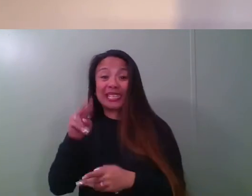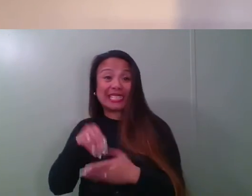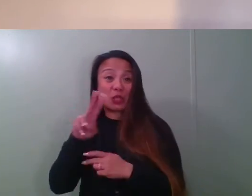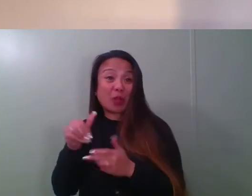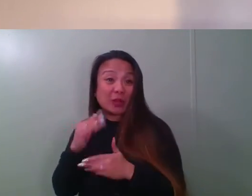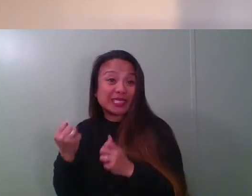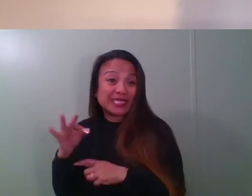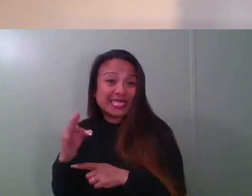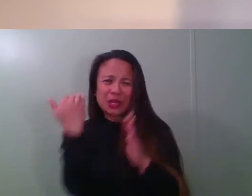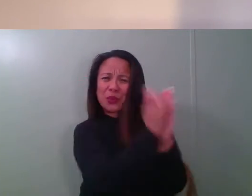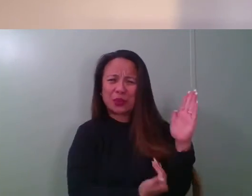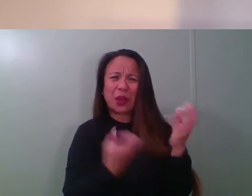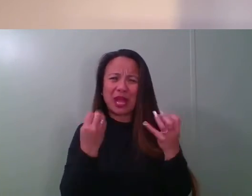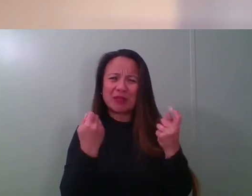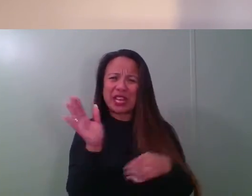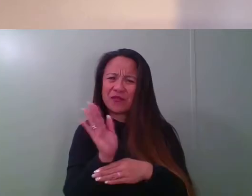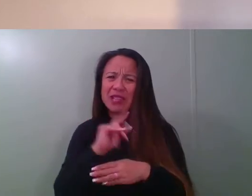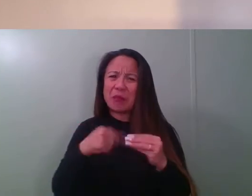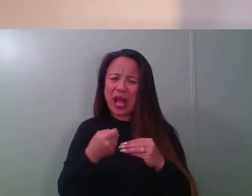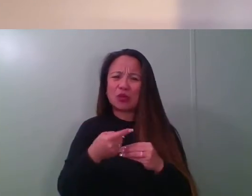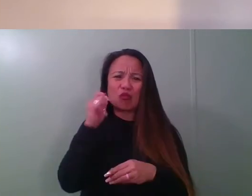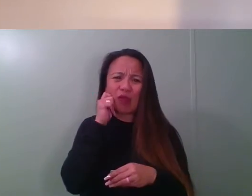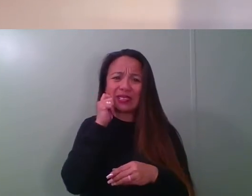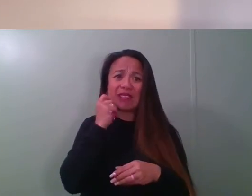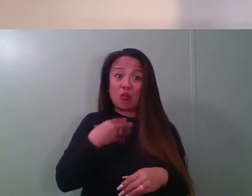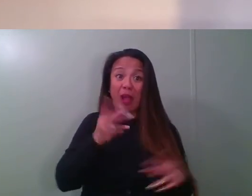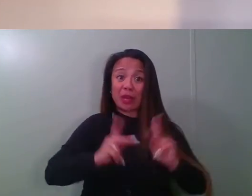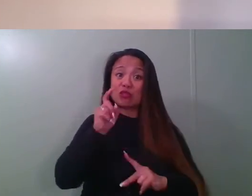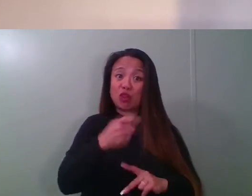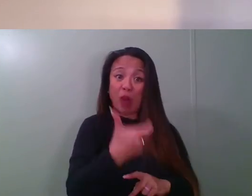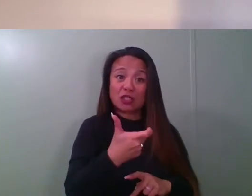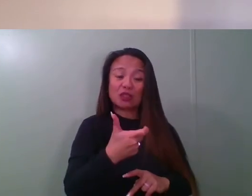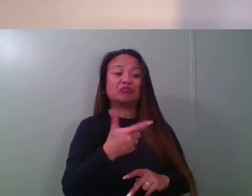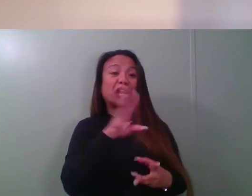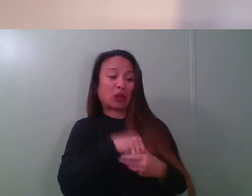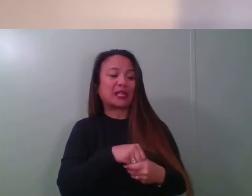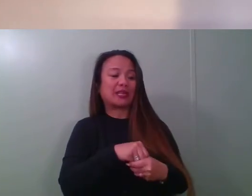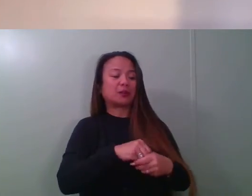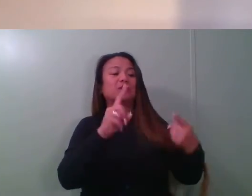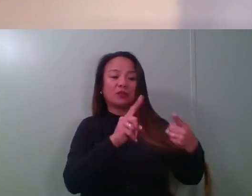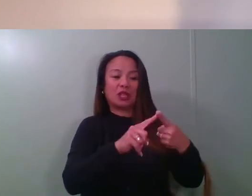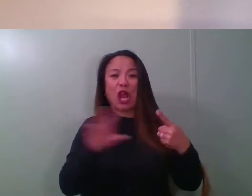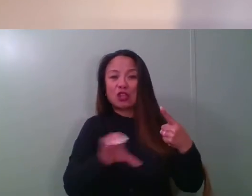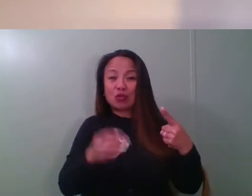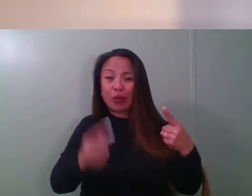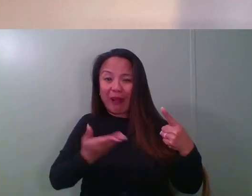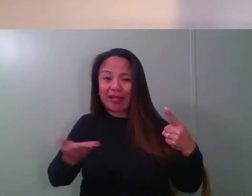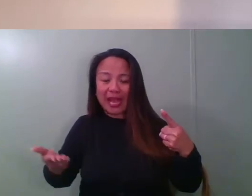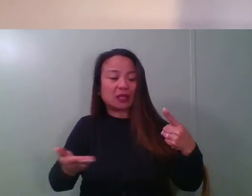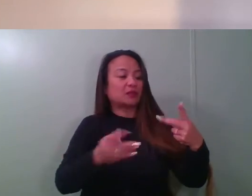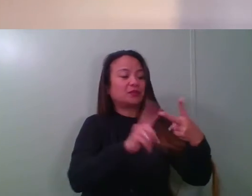portrayals. Bustle on June 8, 2019 lists a whole bunch of films about race that white people should watch, including Do the Right